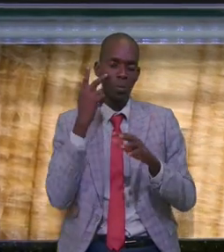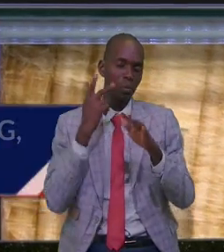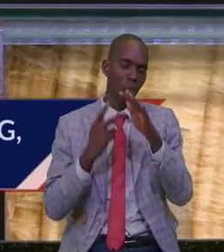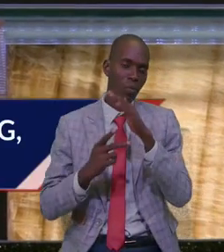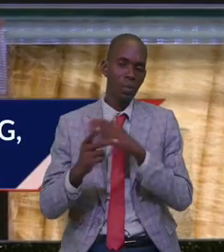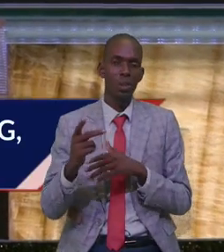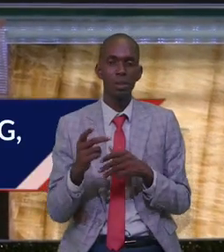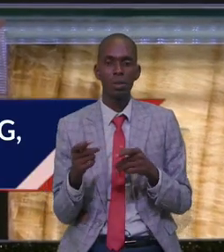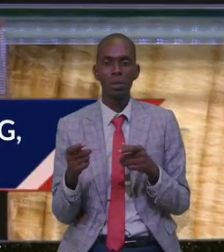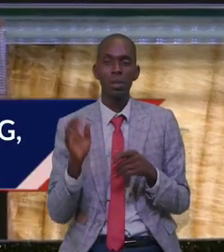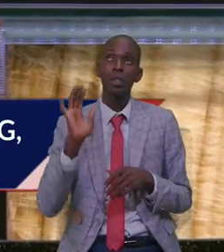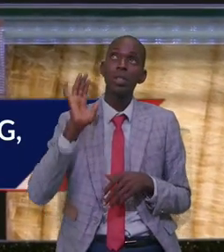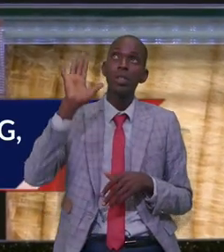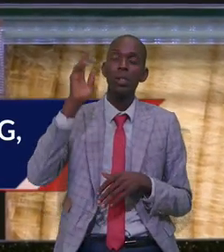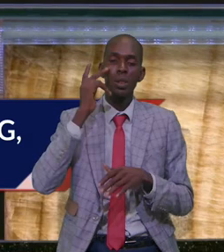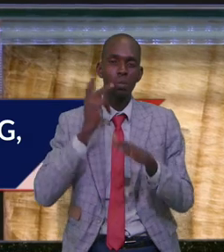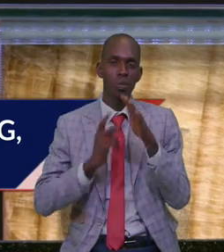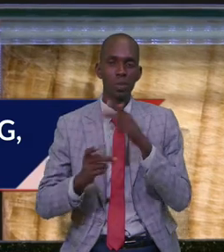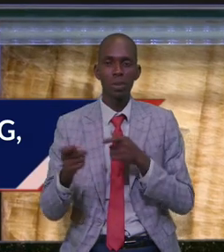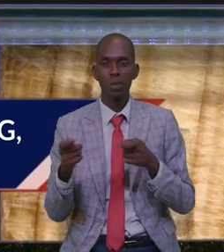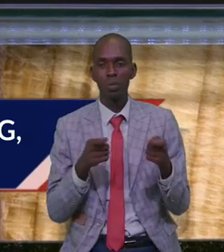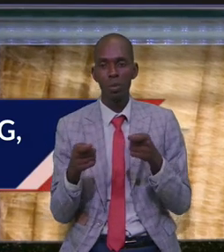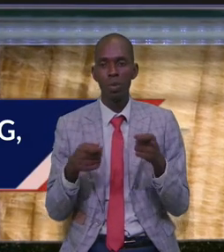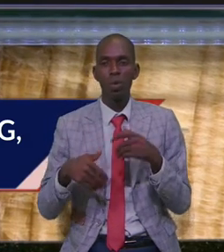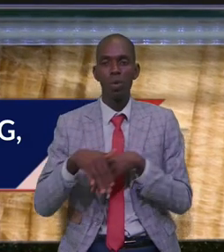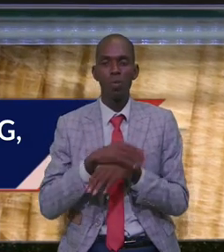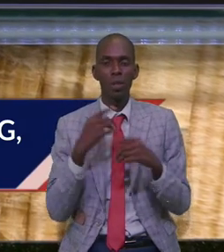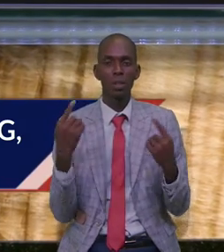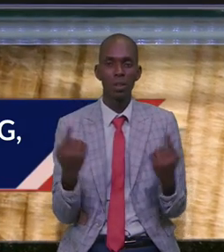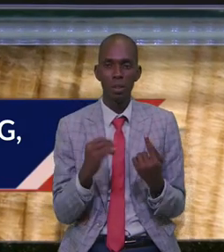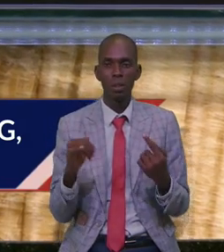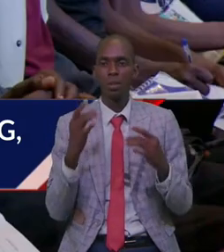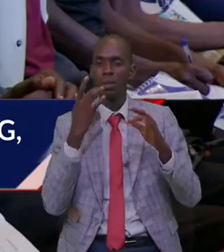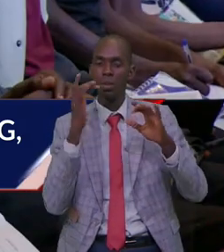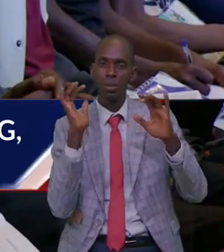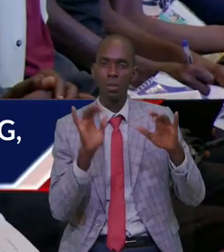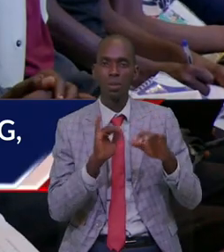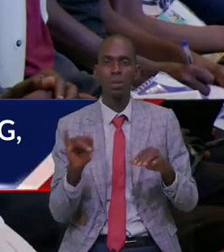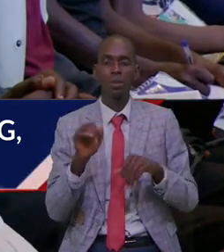dominion over sinning, scorning stones.